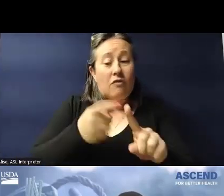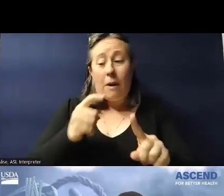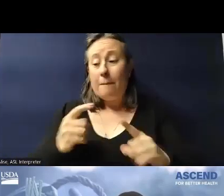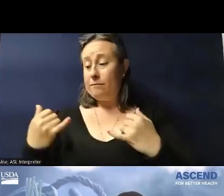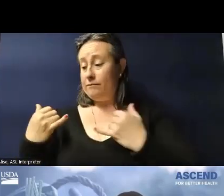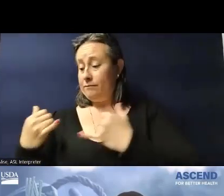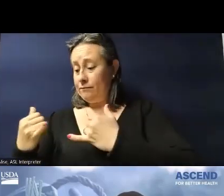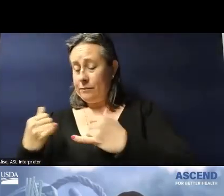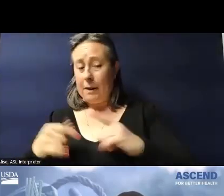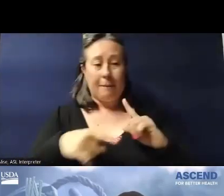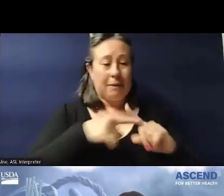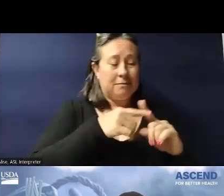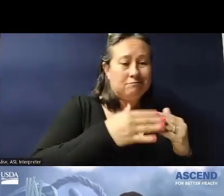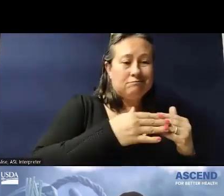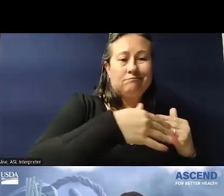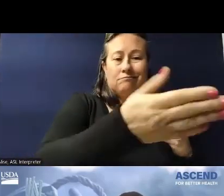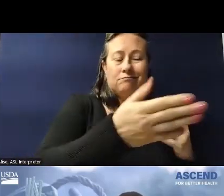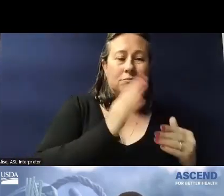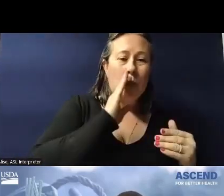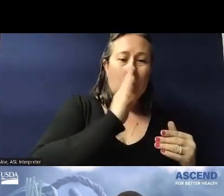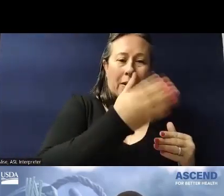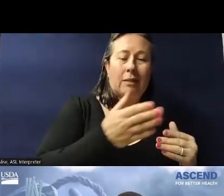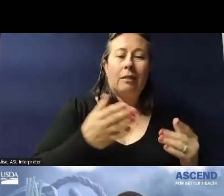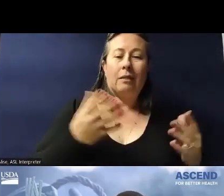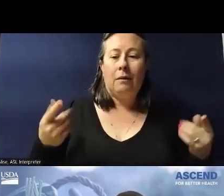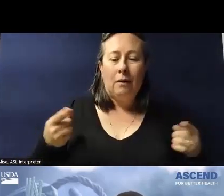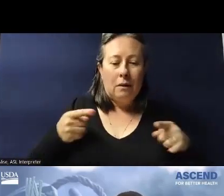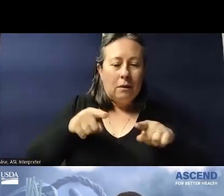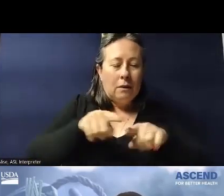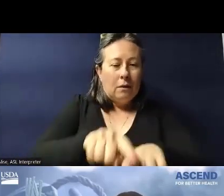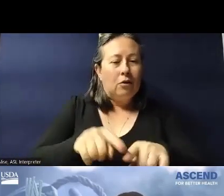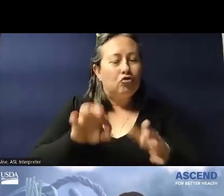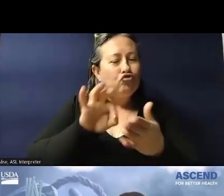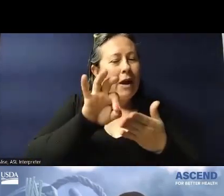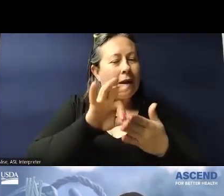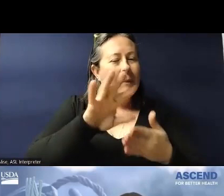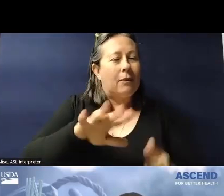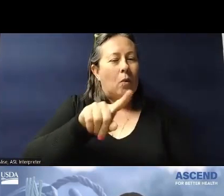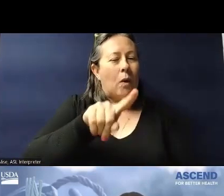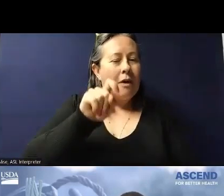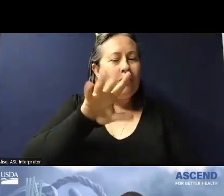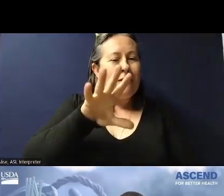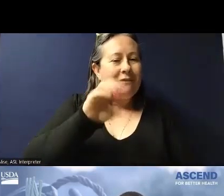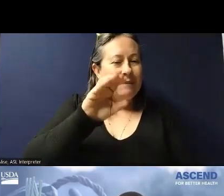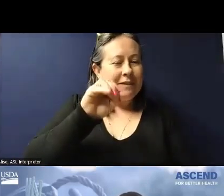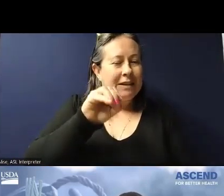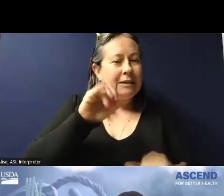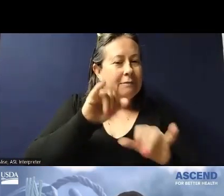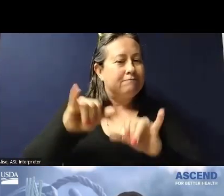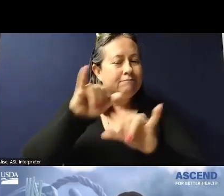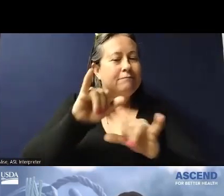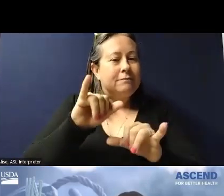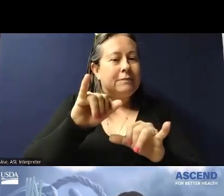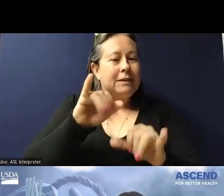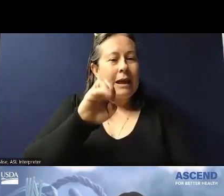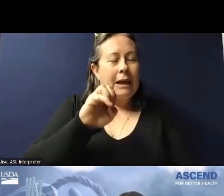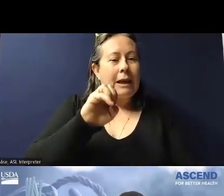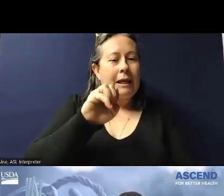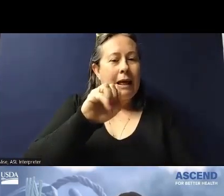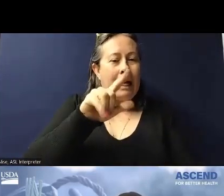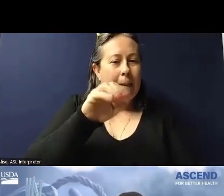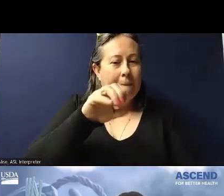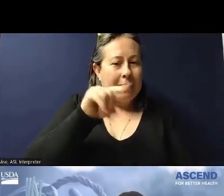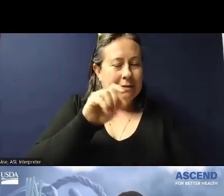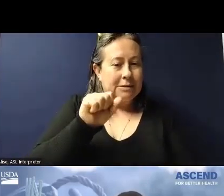food composition databases that track about 150 commonly known components with the novel approaches